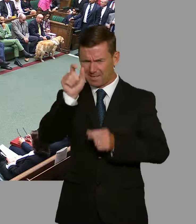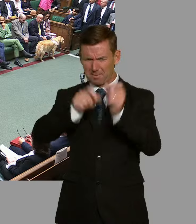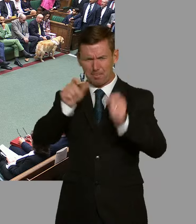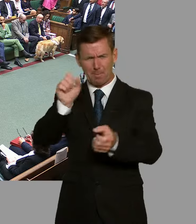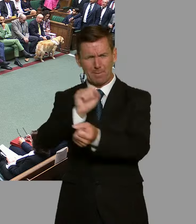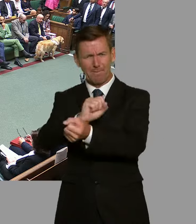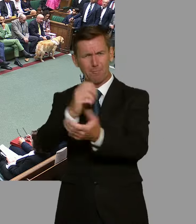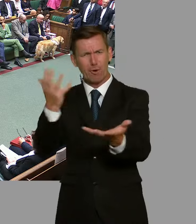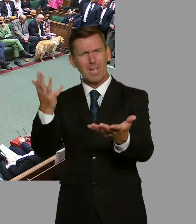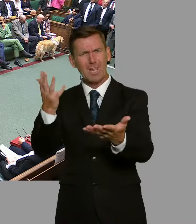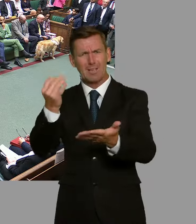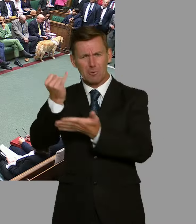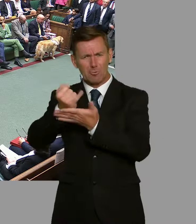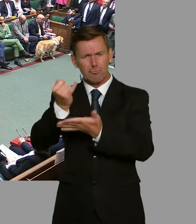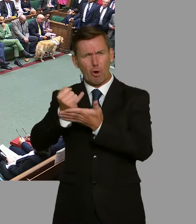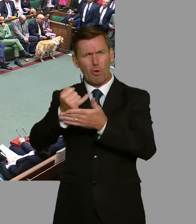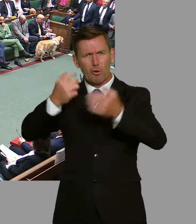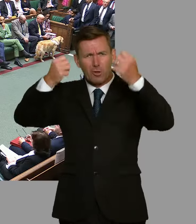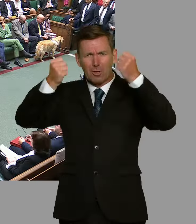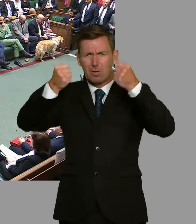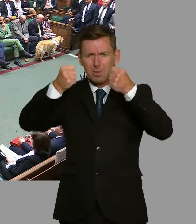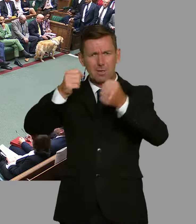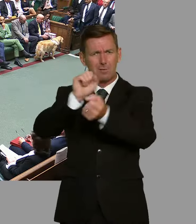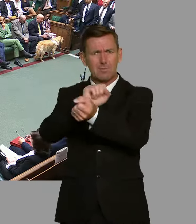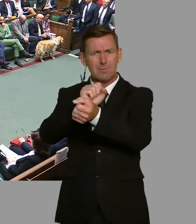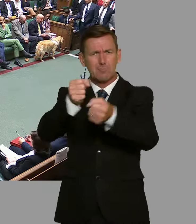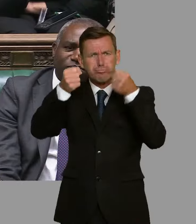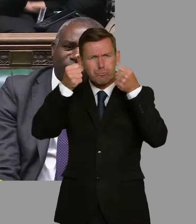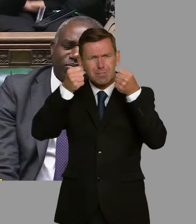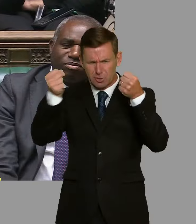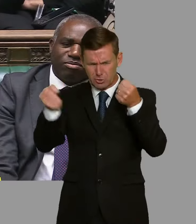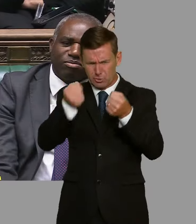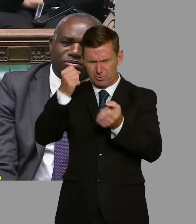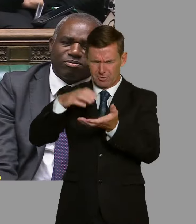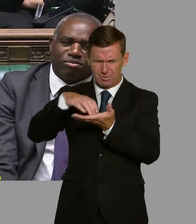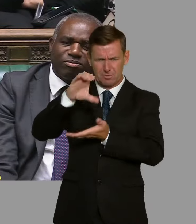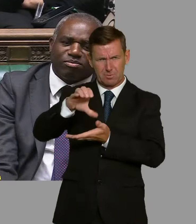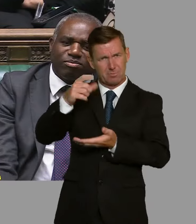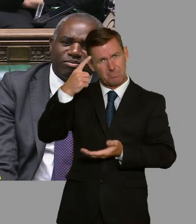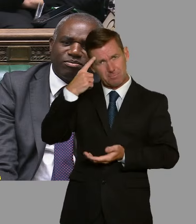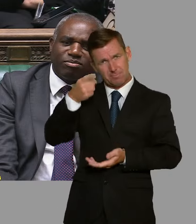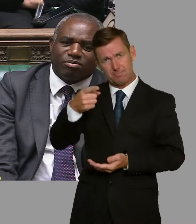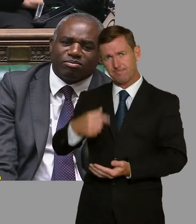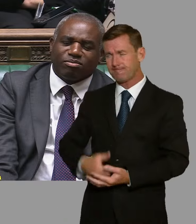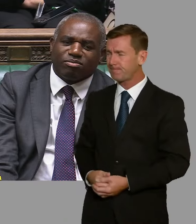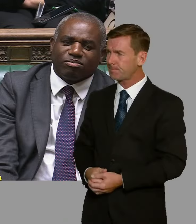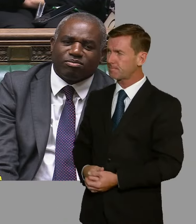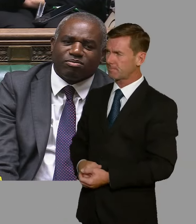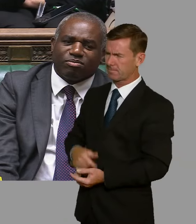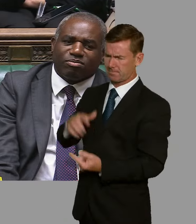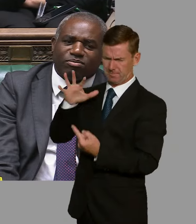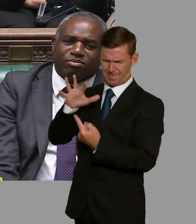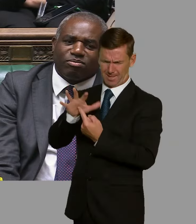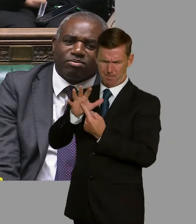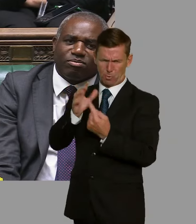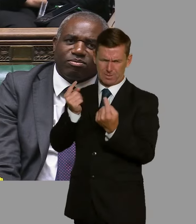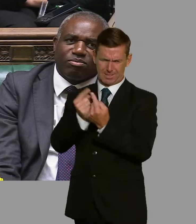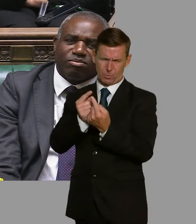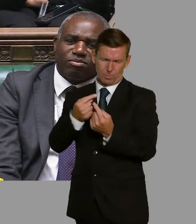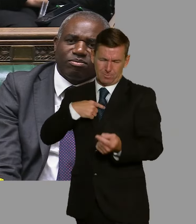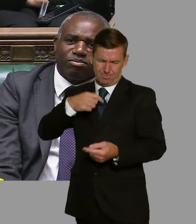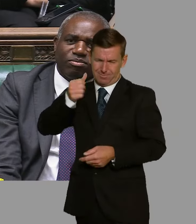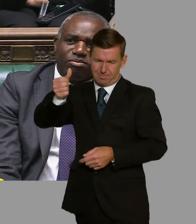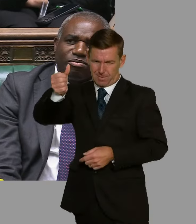he raises a really important issue that I'm obviously aware of. It is right that victims of miscarriage can apply